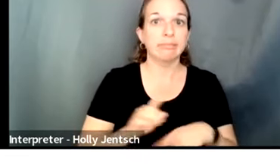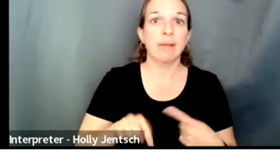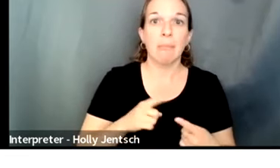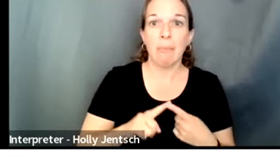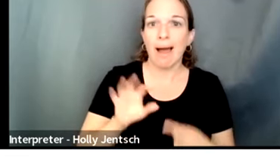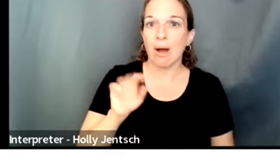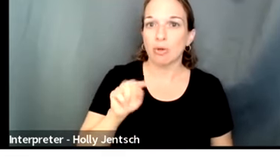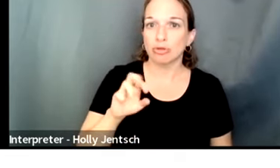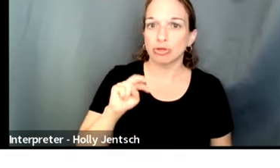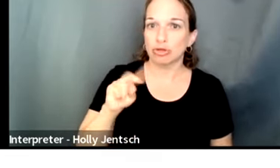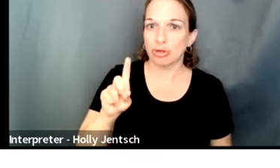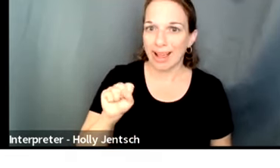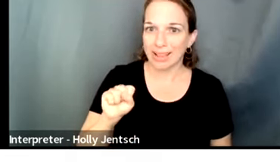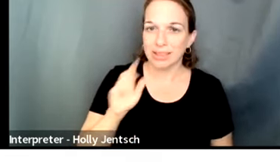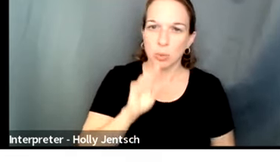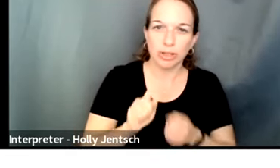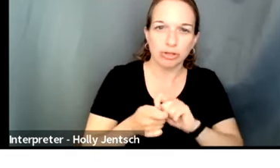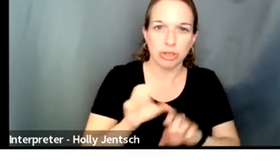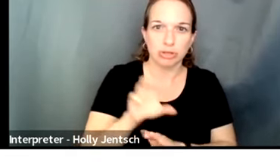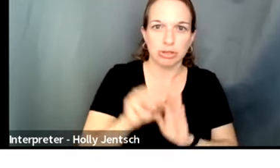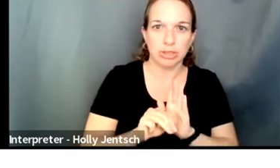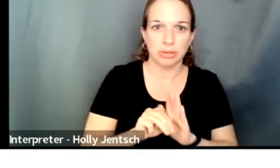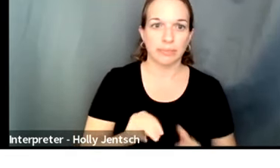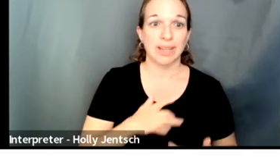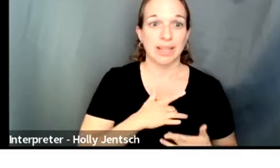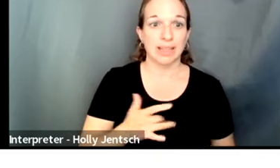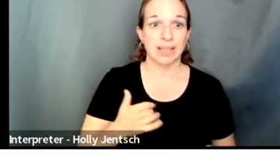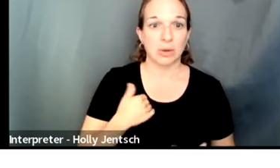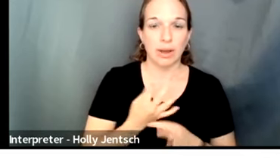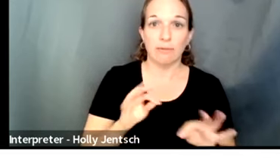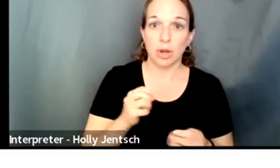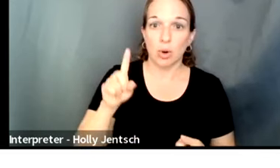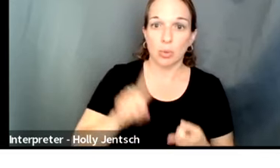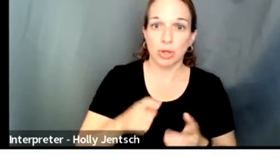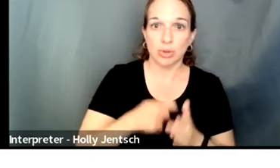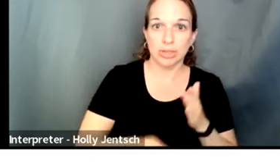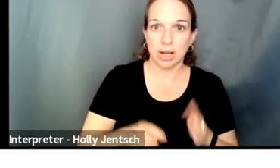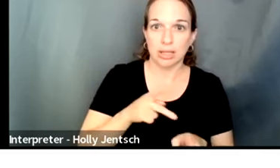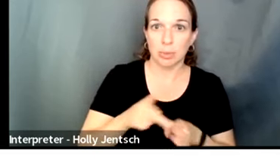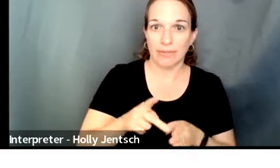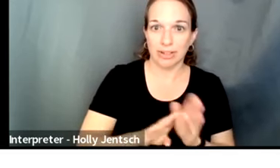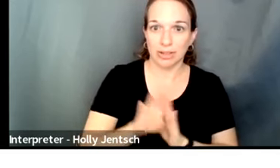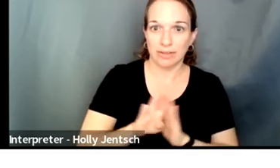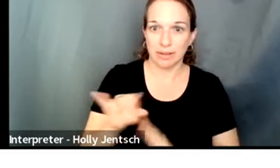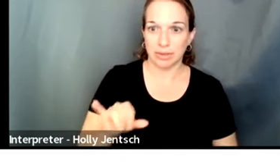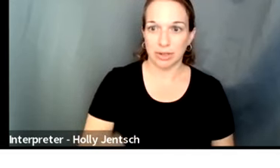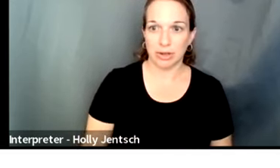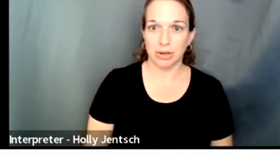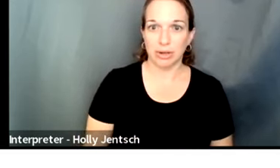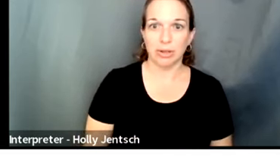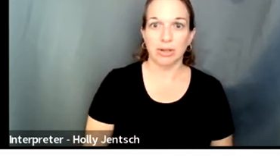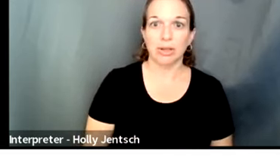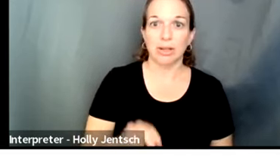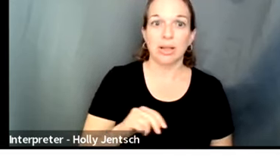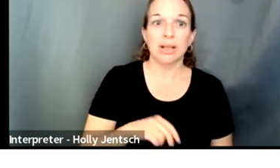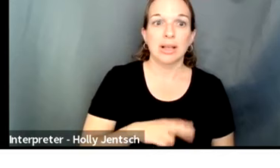They also often provide free or reduced cost professional development. The National IT Center, which is the National Convergence Technology